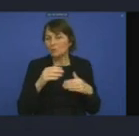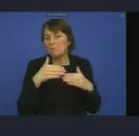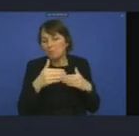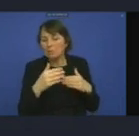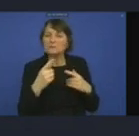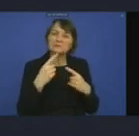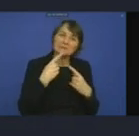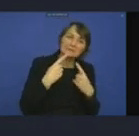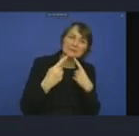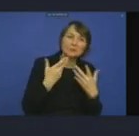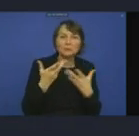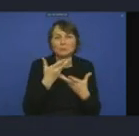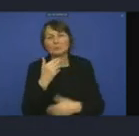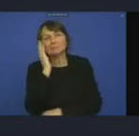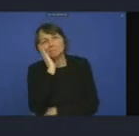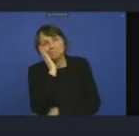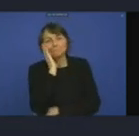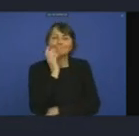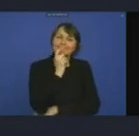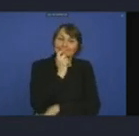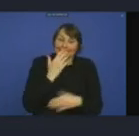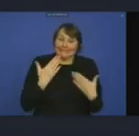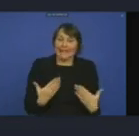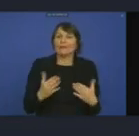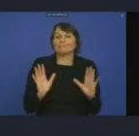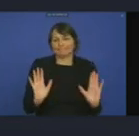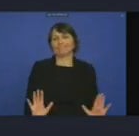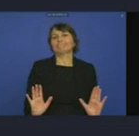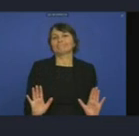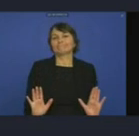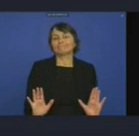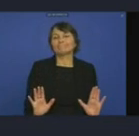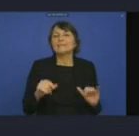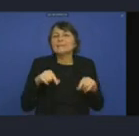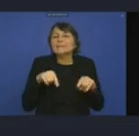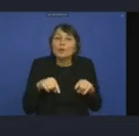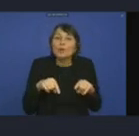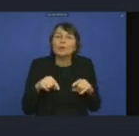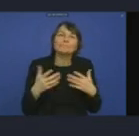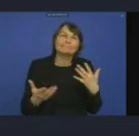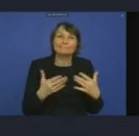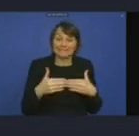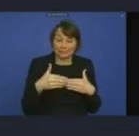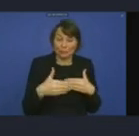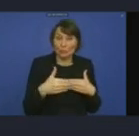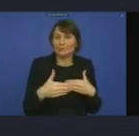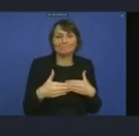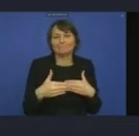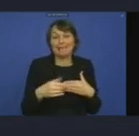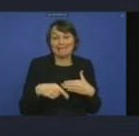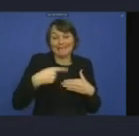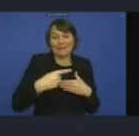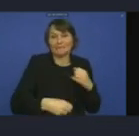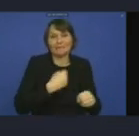this is the reason. So this is the answer now. For the time being, in the very short term, no. Next year it will continue to be